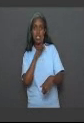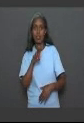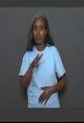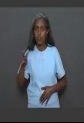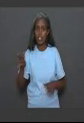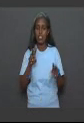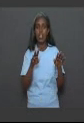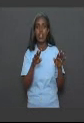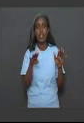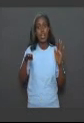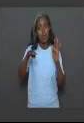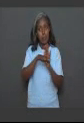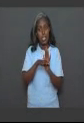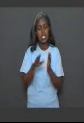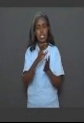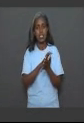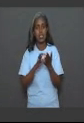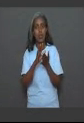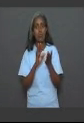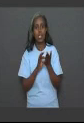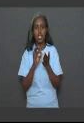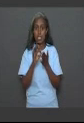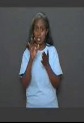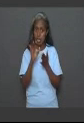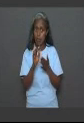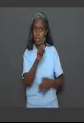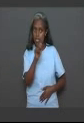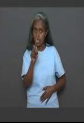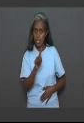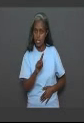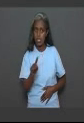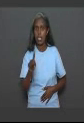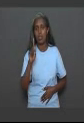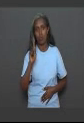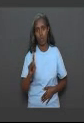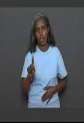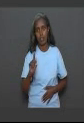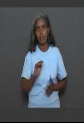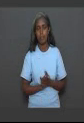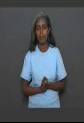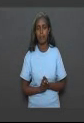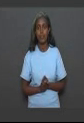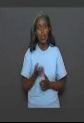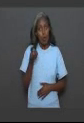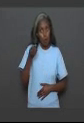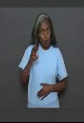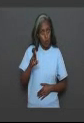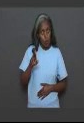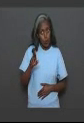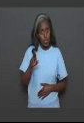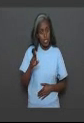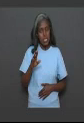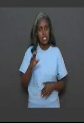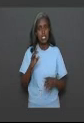vector representing the complex number Z2. Z1,